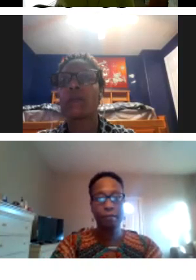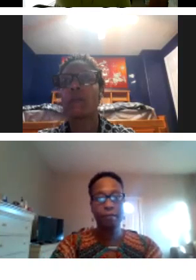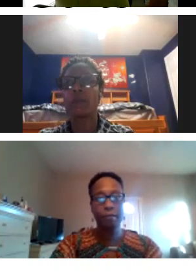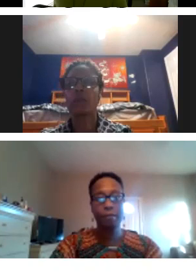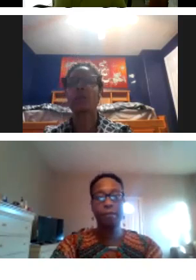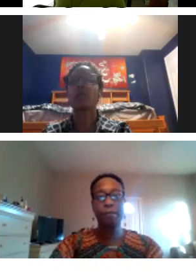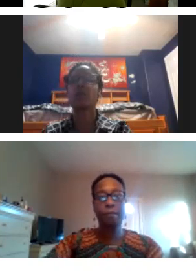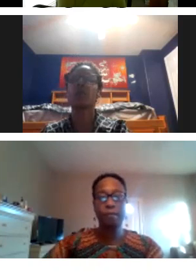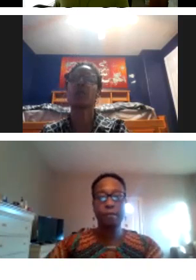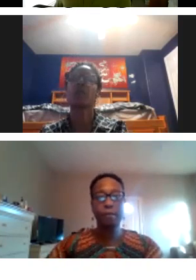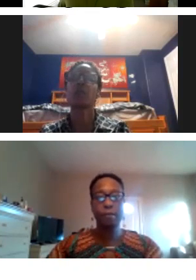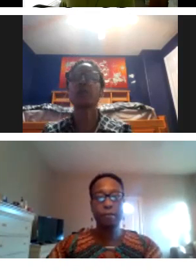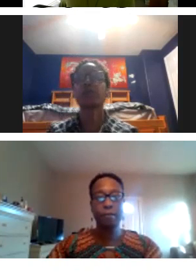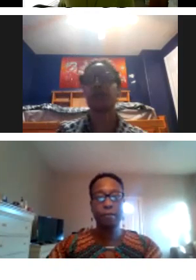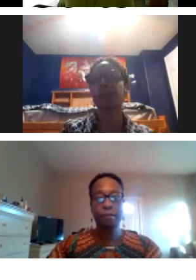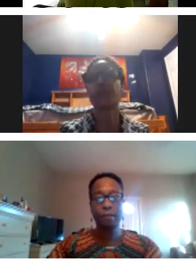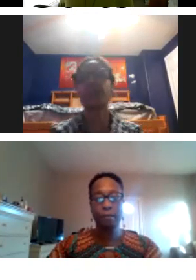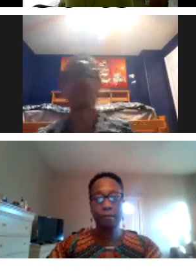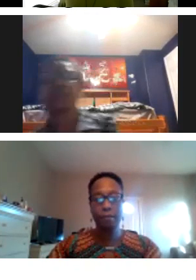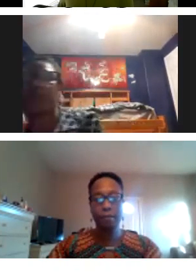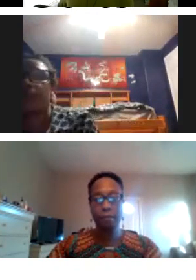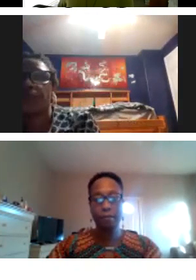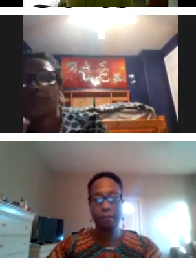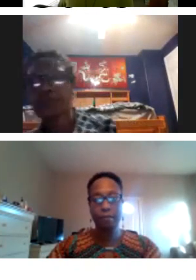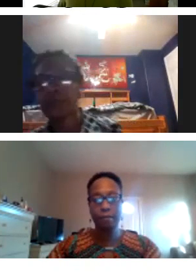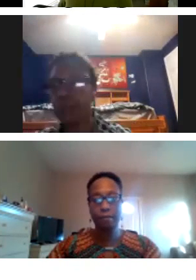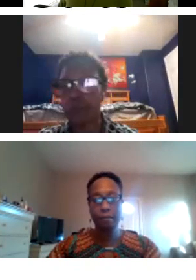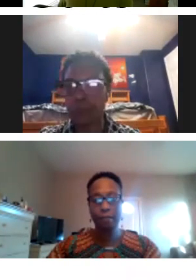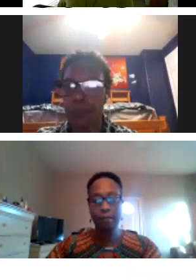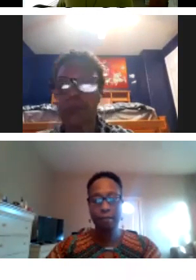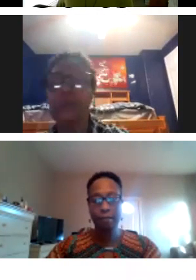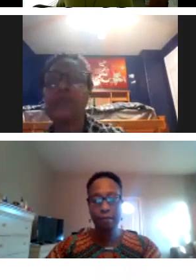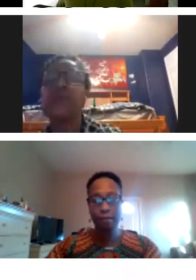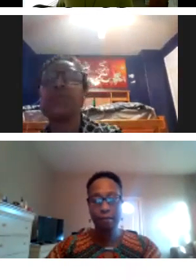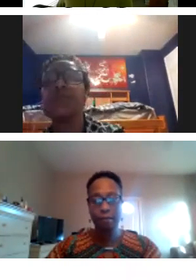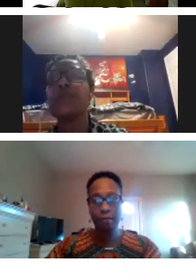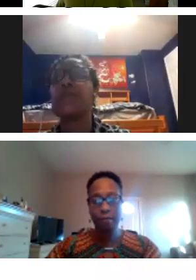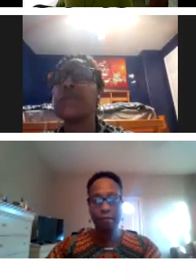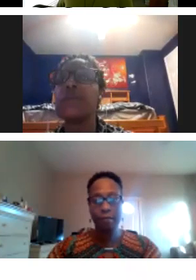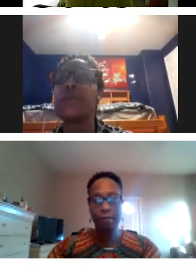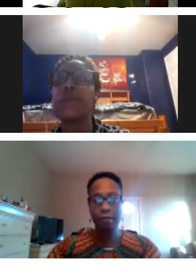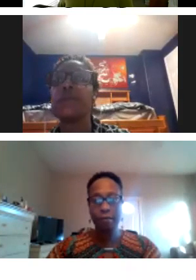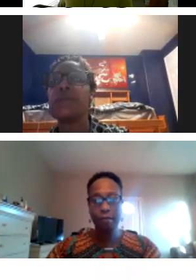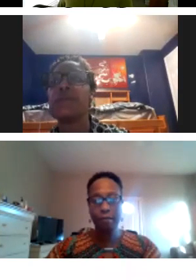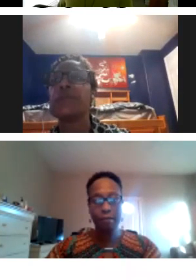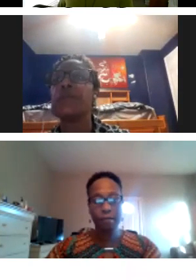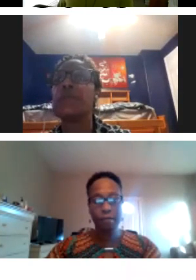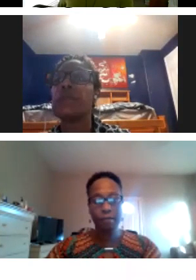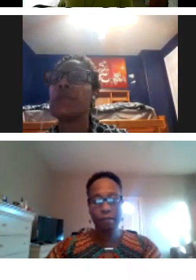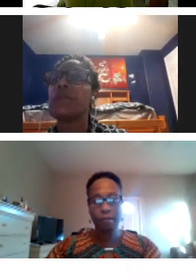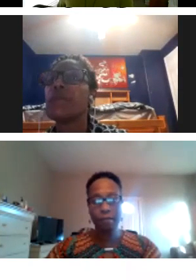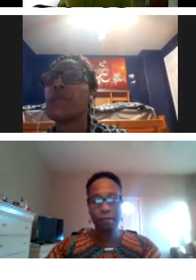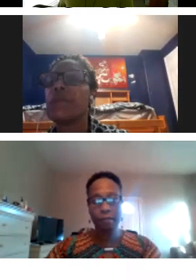care access for everyone in the United States, is the most important way to move this forward. The health care needs